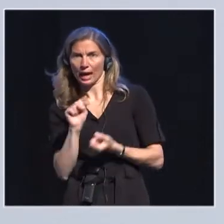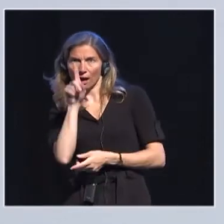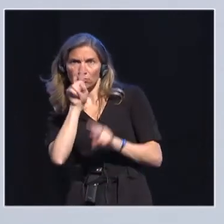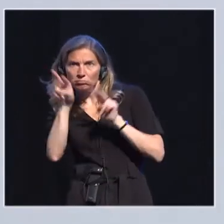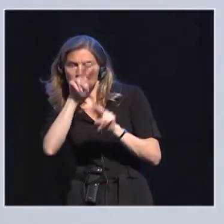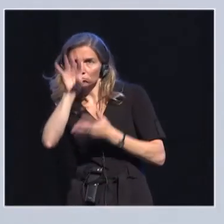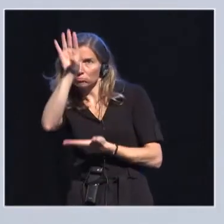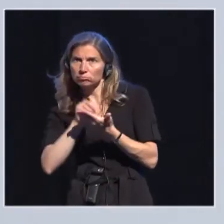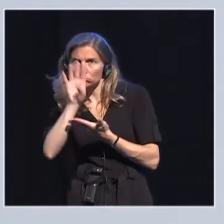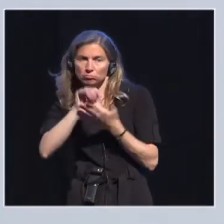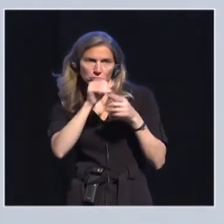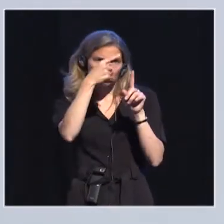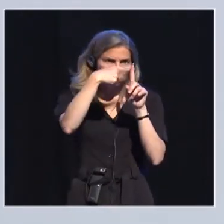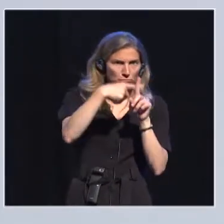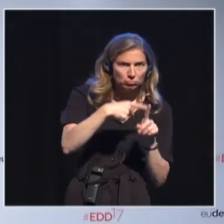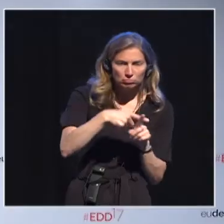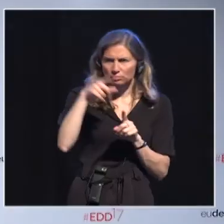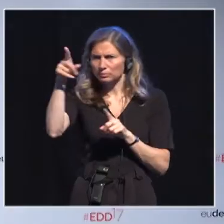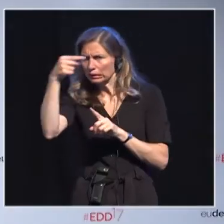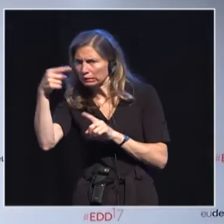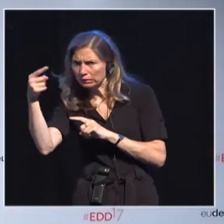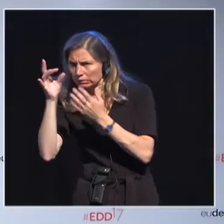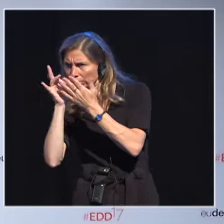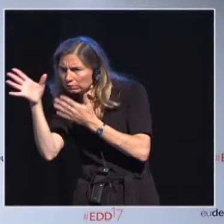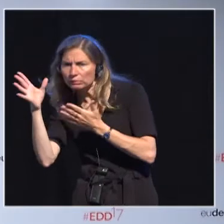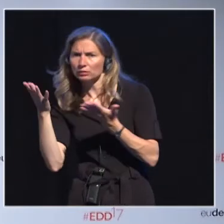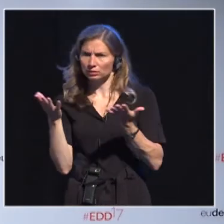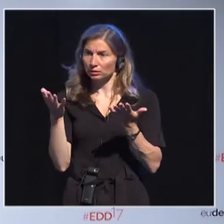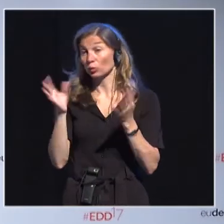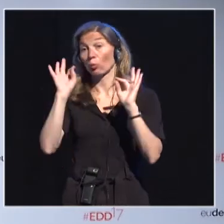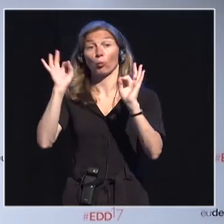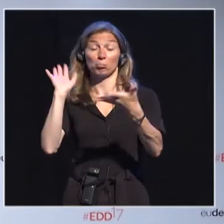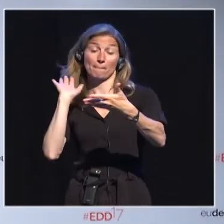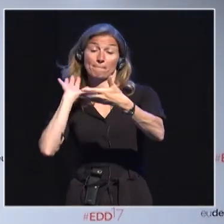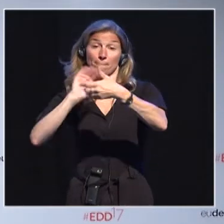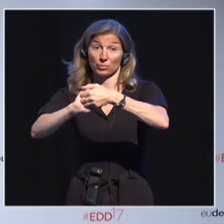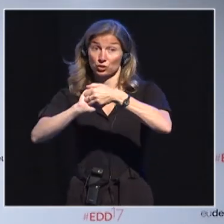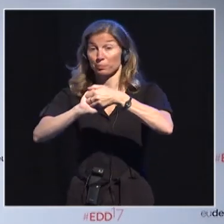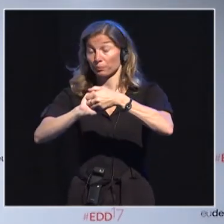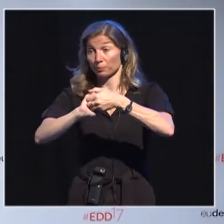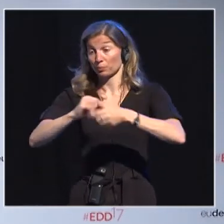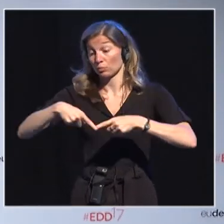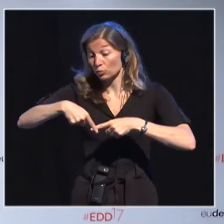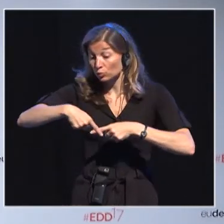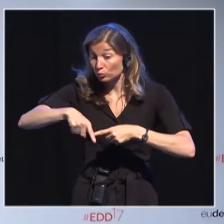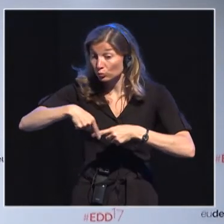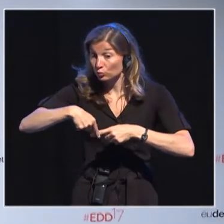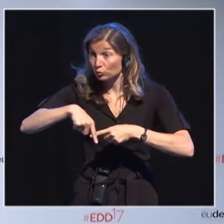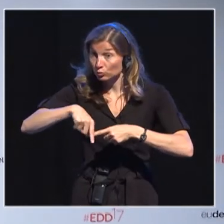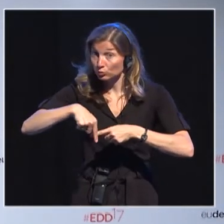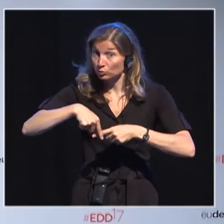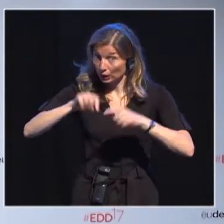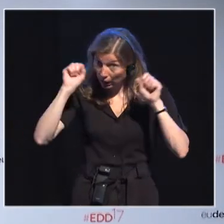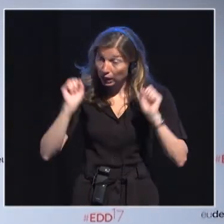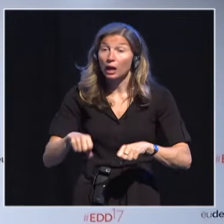why we're having this partnership, hopefully very soon, to be